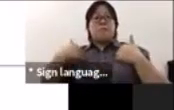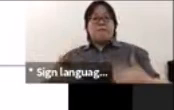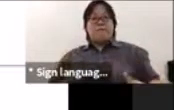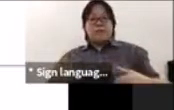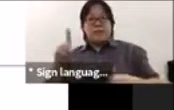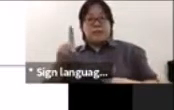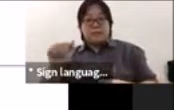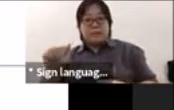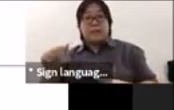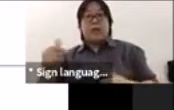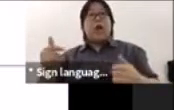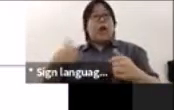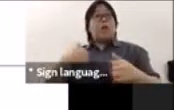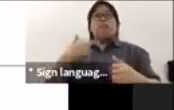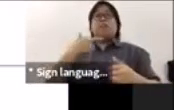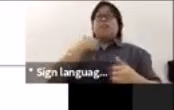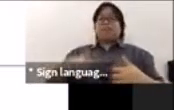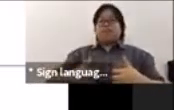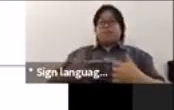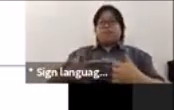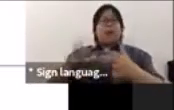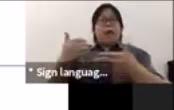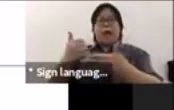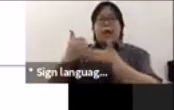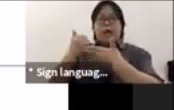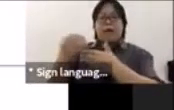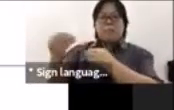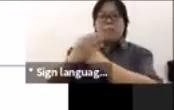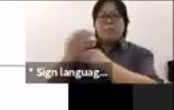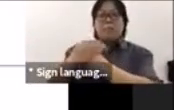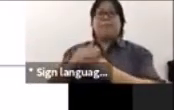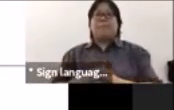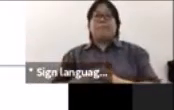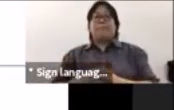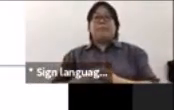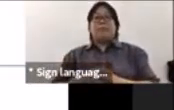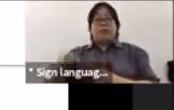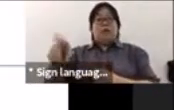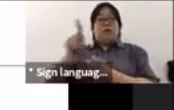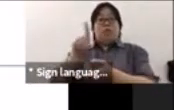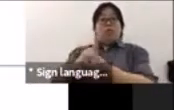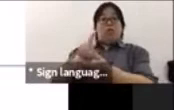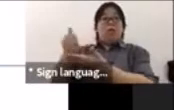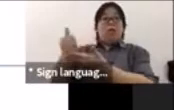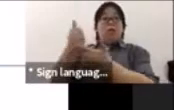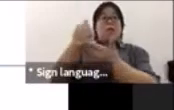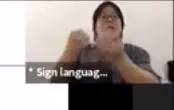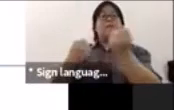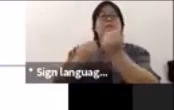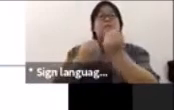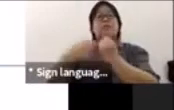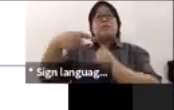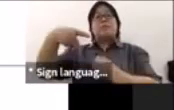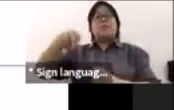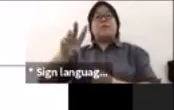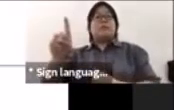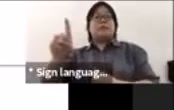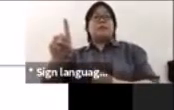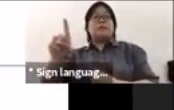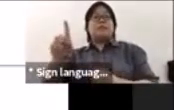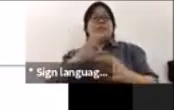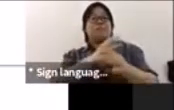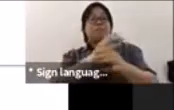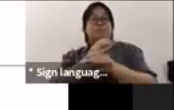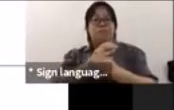physical disability. So this factor appears to support people with disability to take good care of their